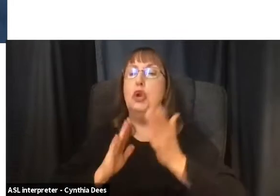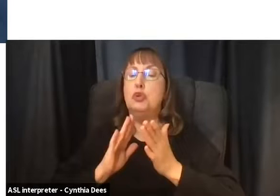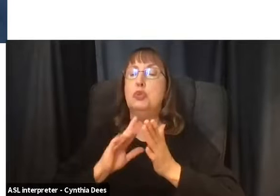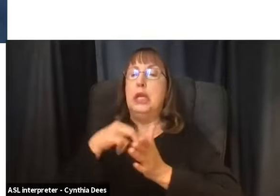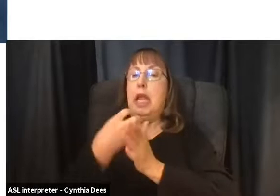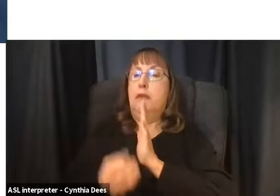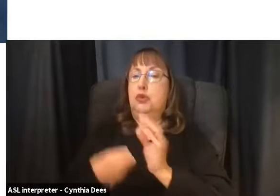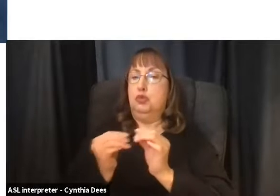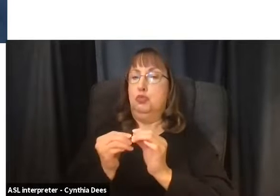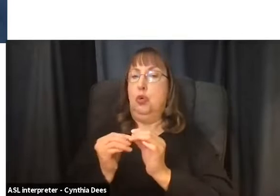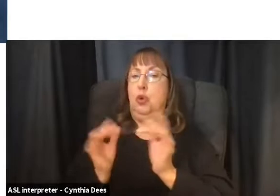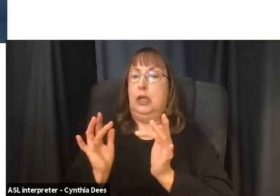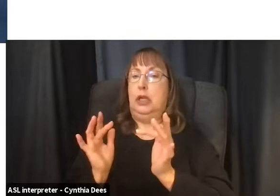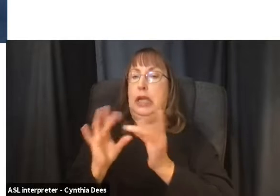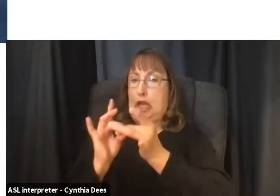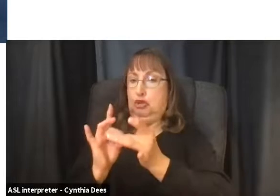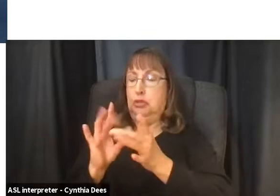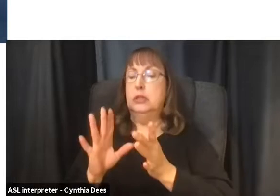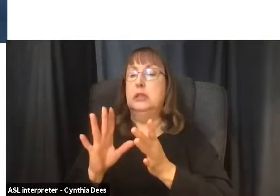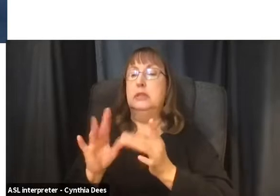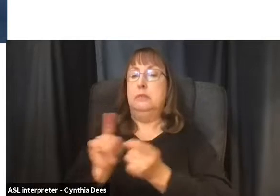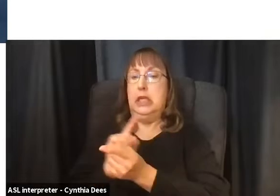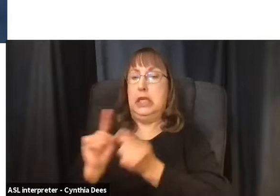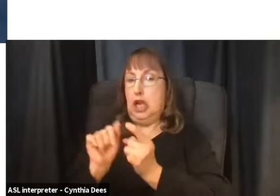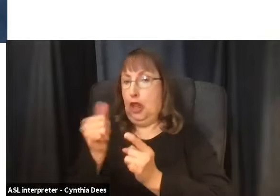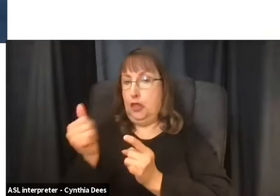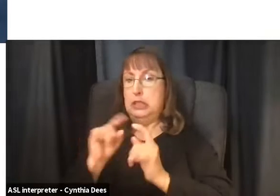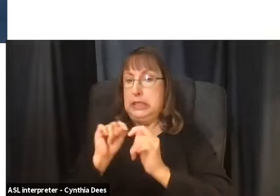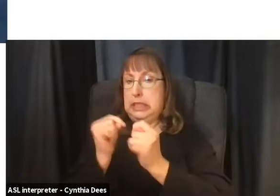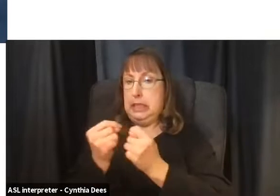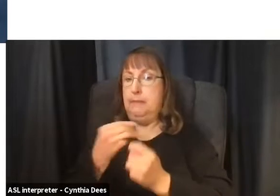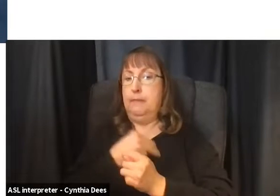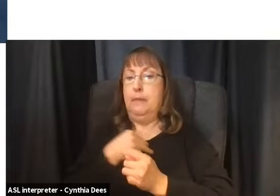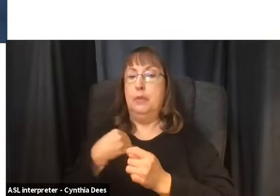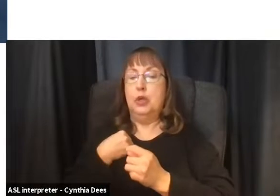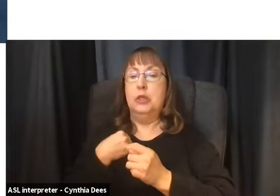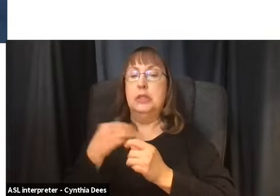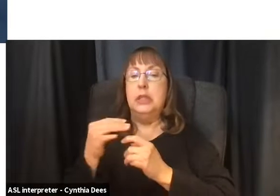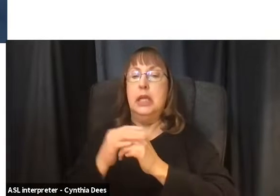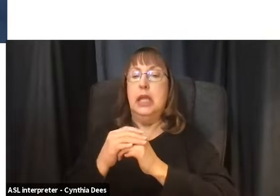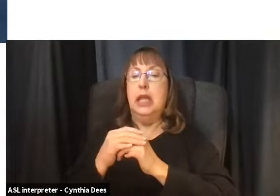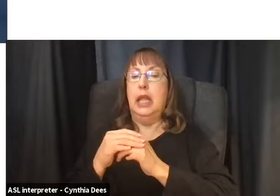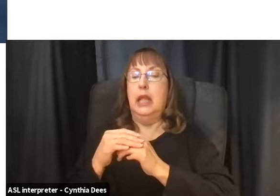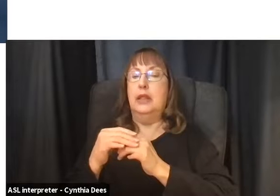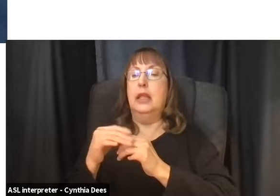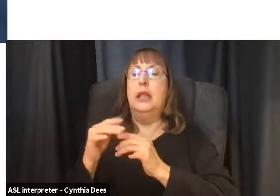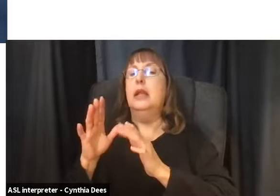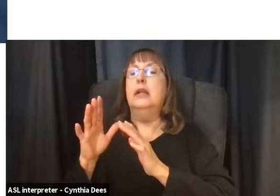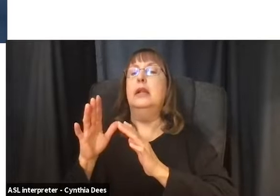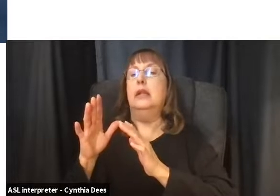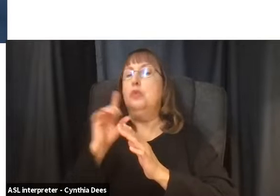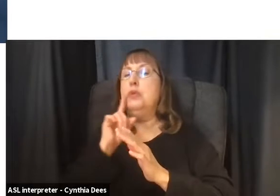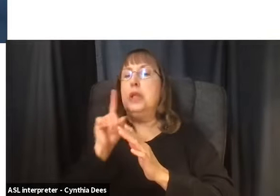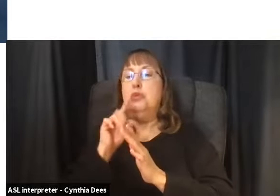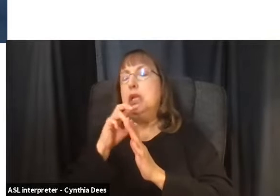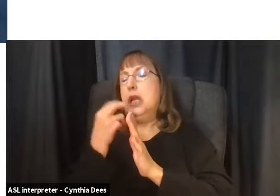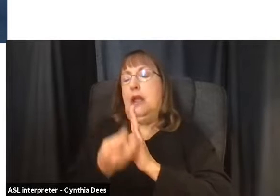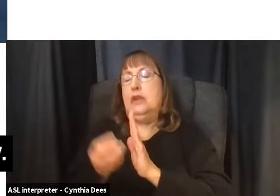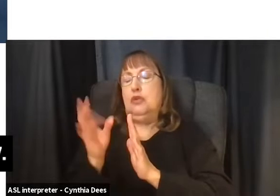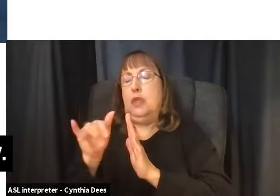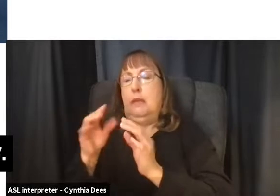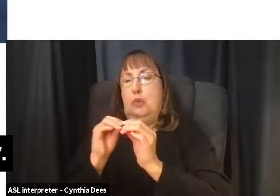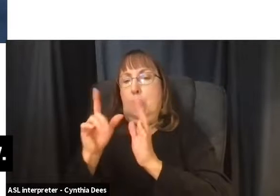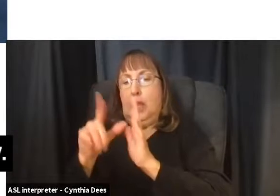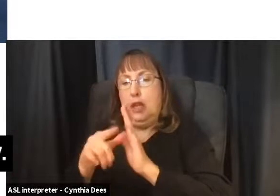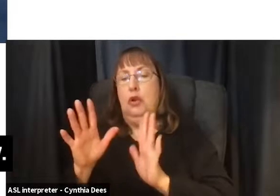connections, meeting other team members within the organization to, again, be able to verify and really dive into some of these pieces more.